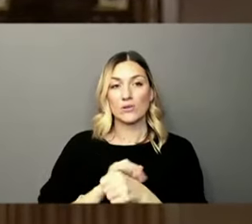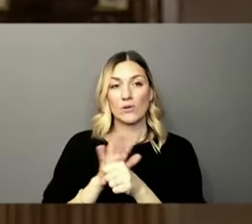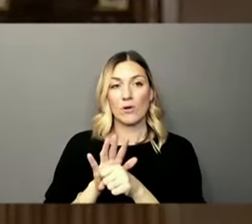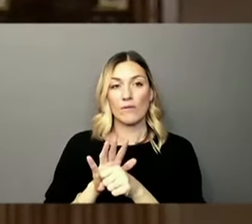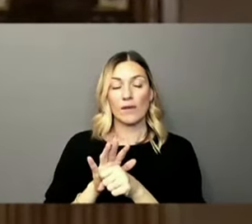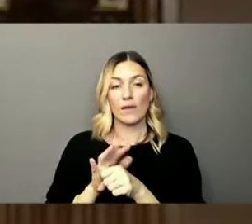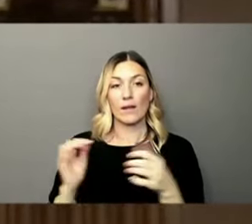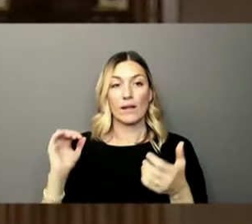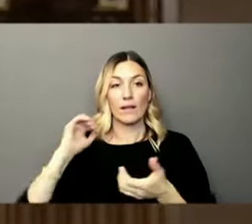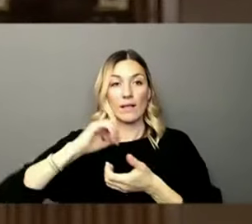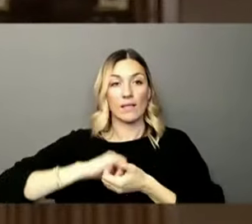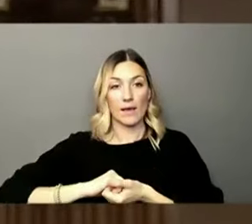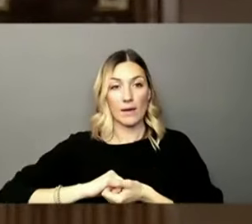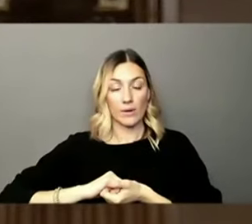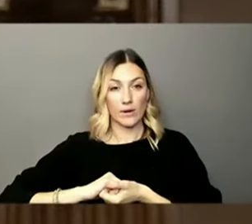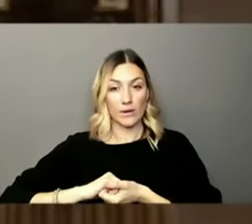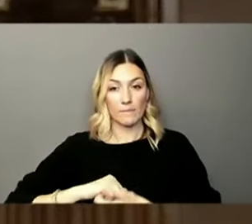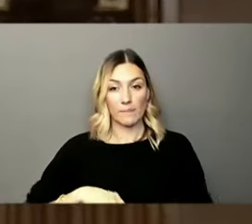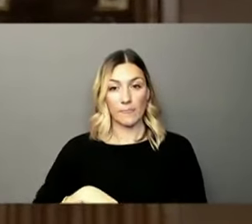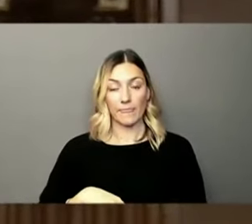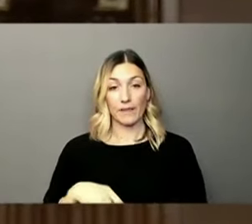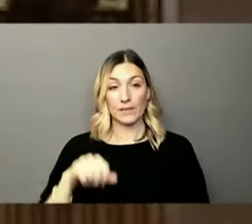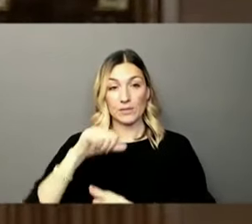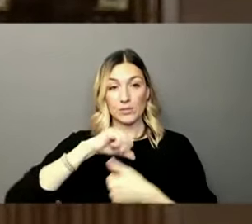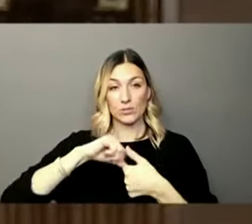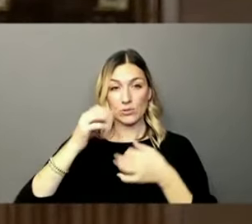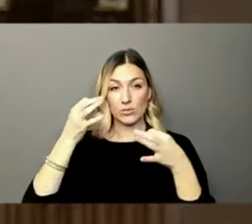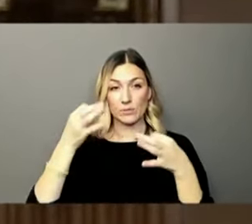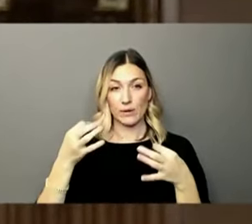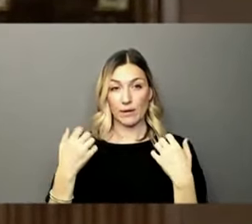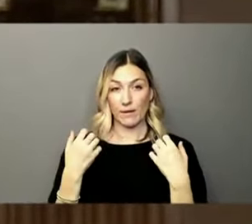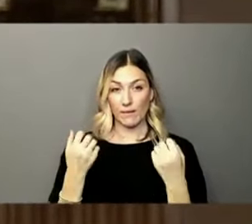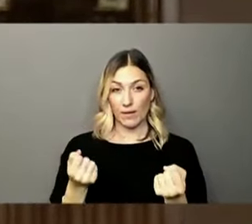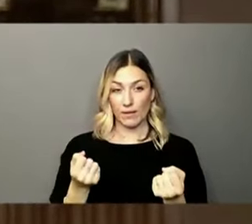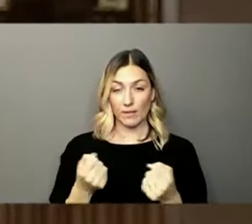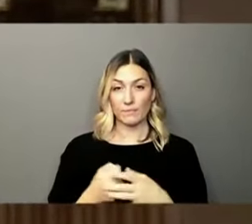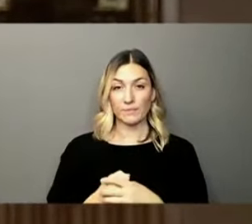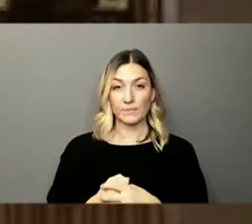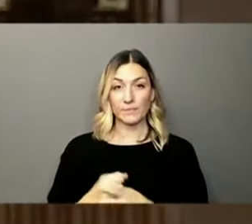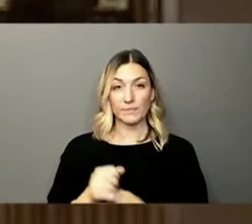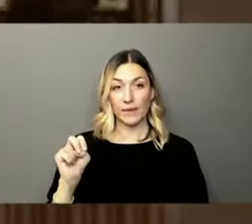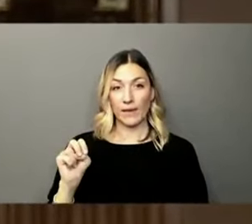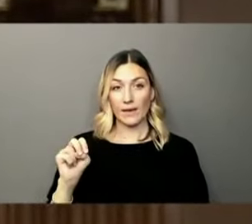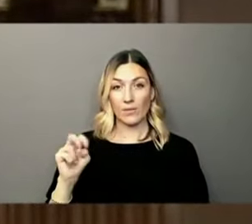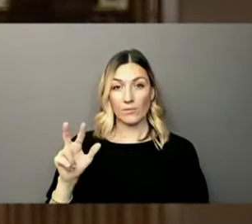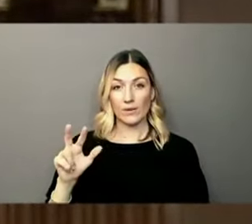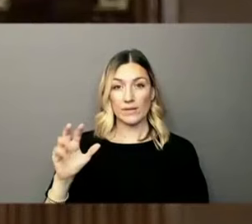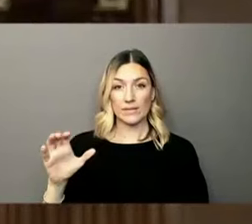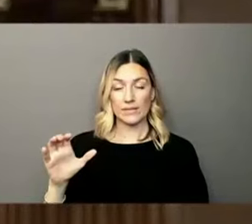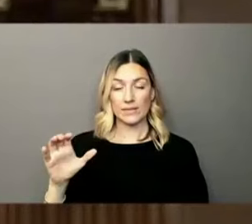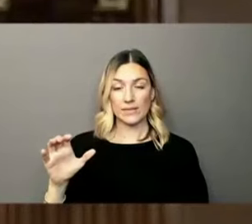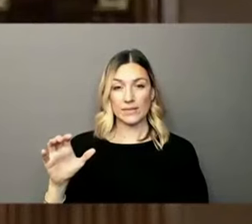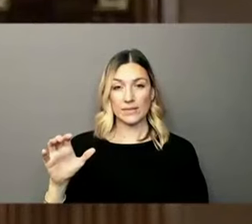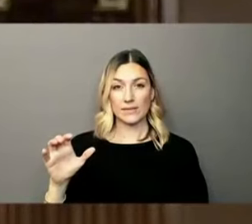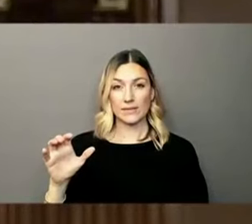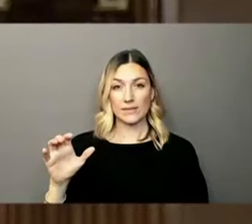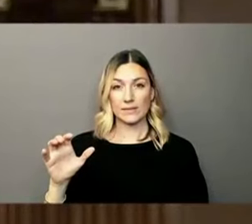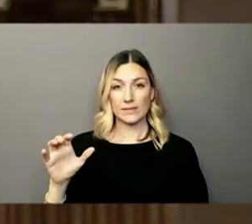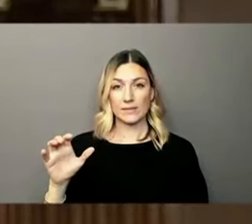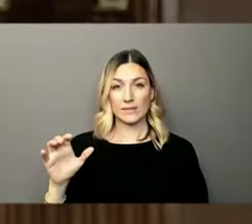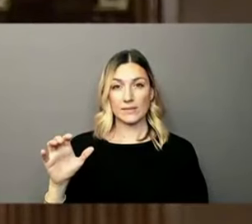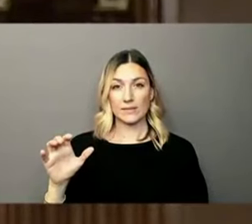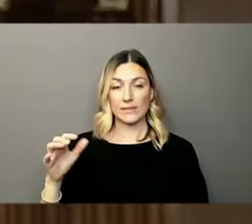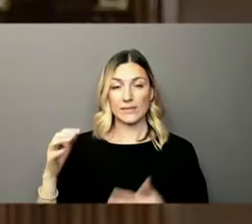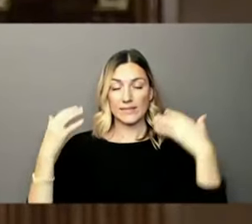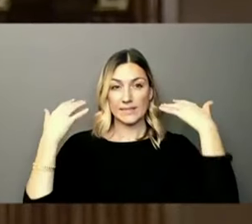and N3C, their social determinant of health domain team. At N3C and through their recovery program, our observational research